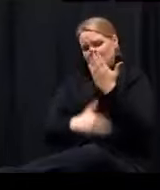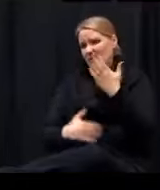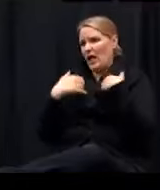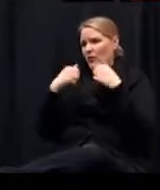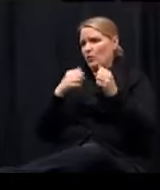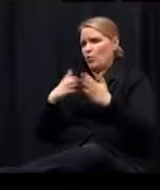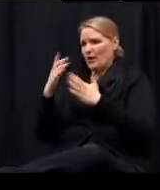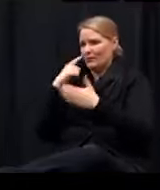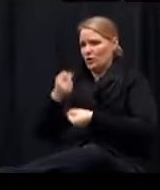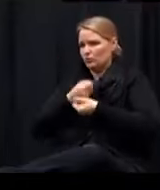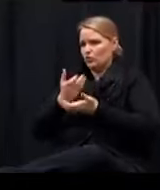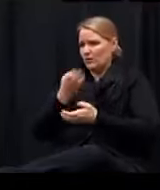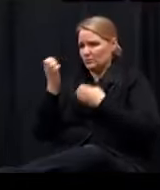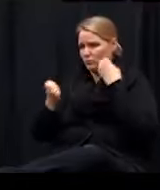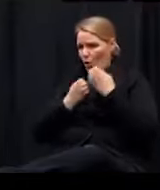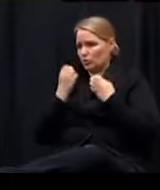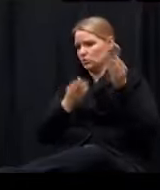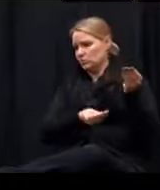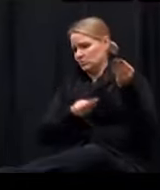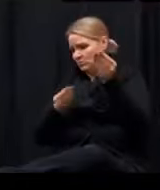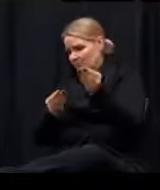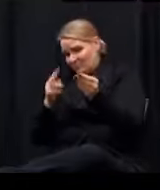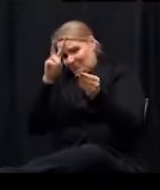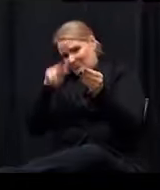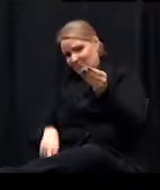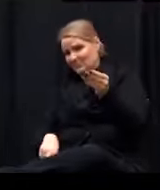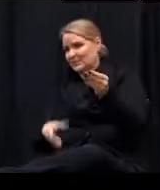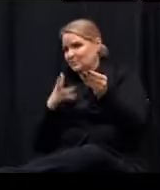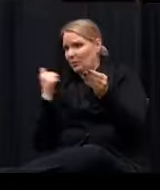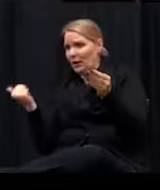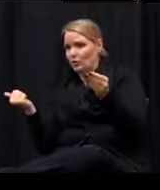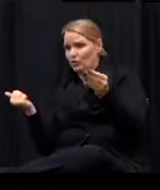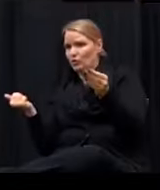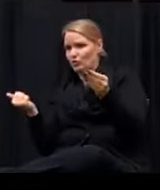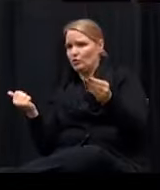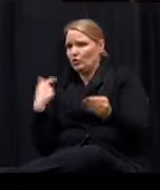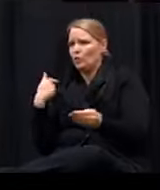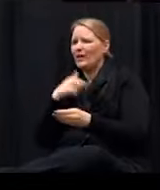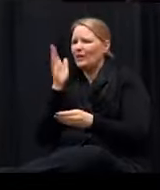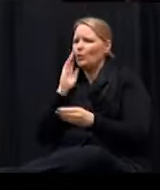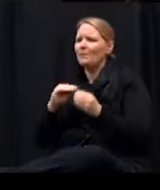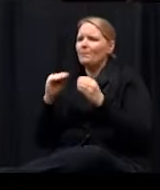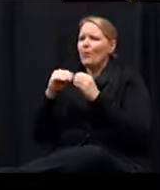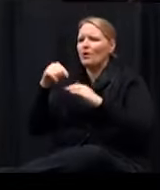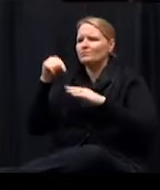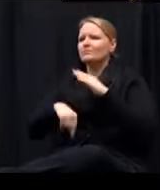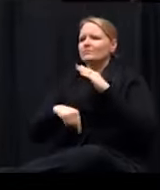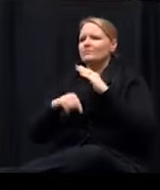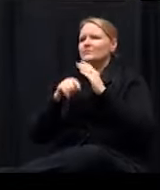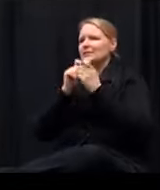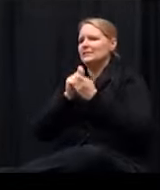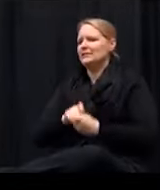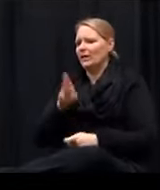express emotions and calm ourselves down, the better. And we're gonna get more into detail of all of this.